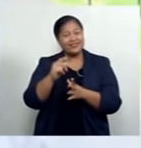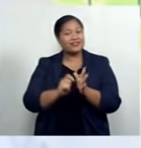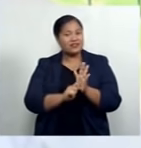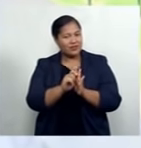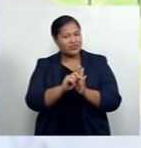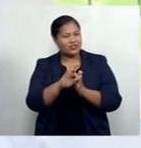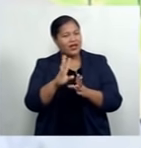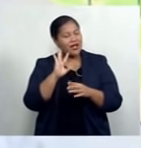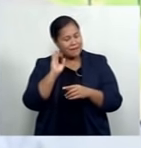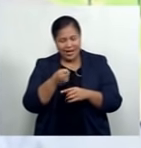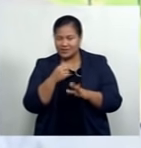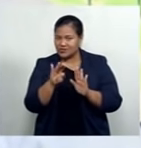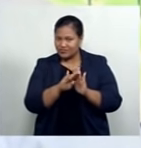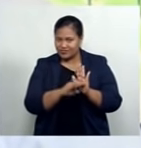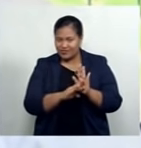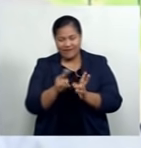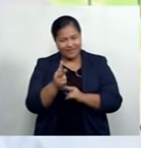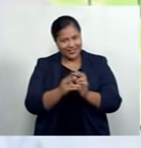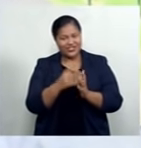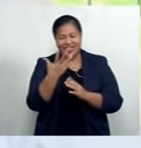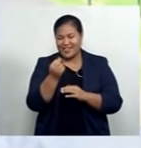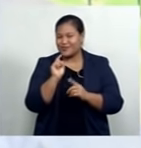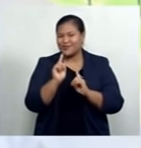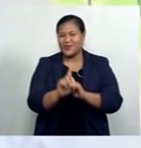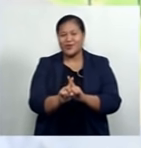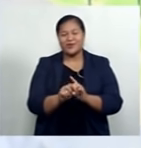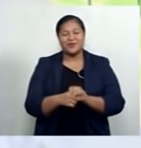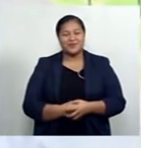must protocols that villagers have to follow.